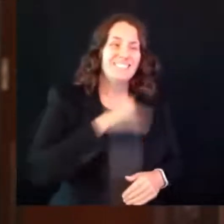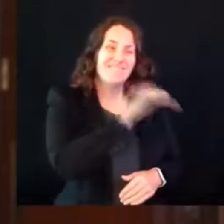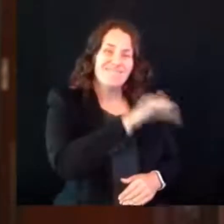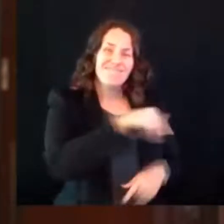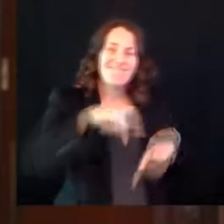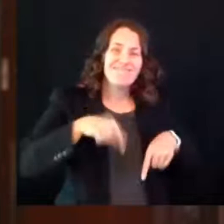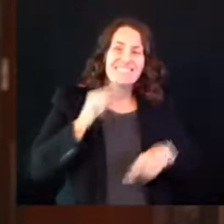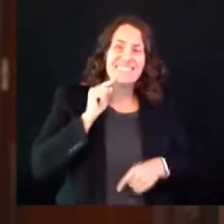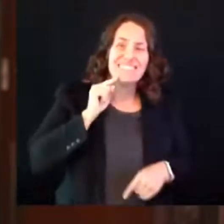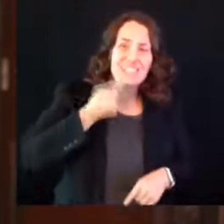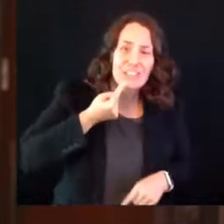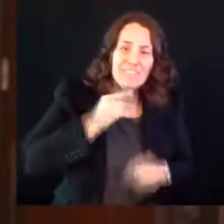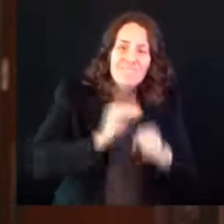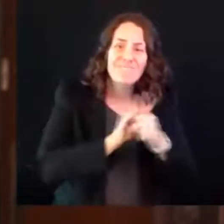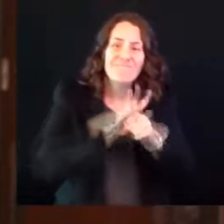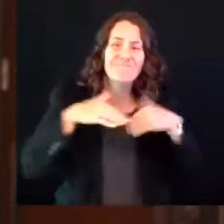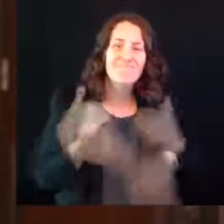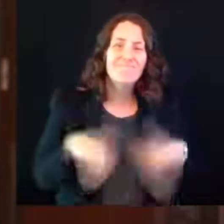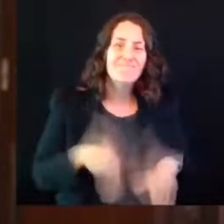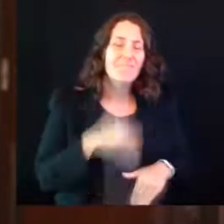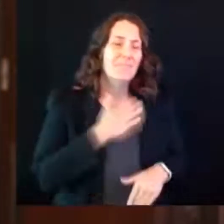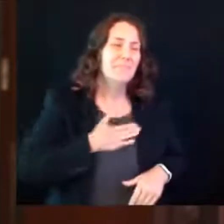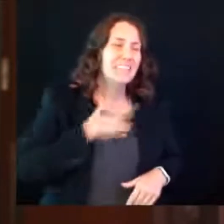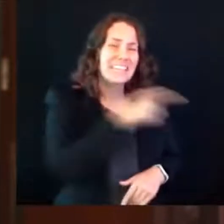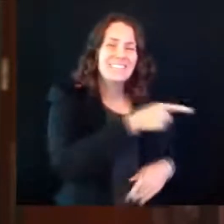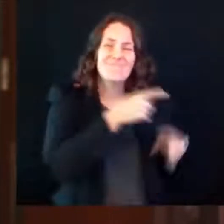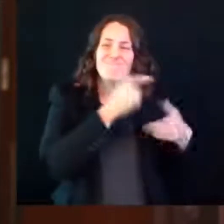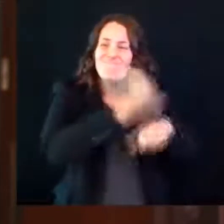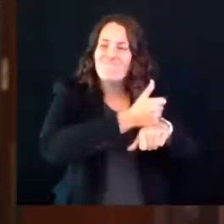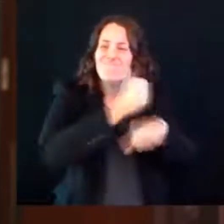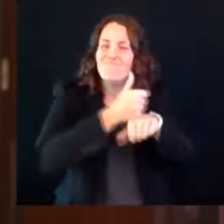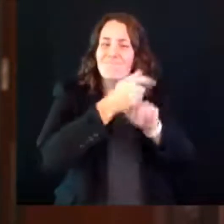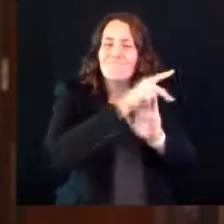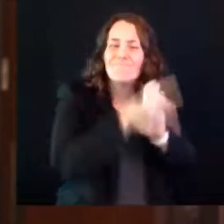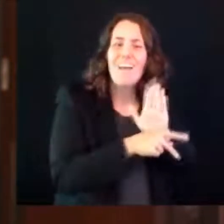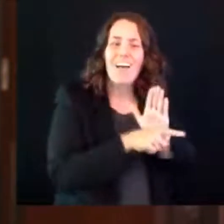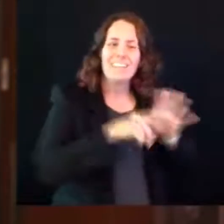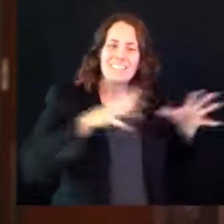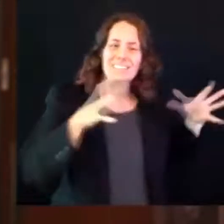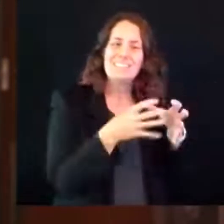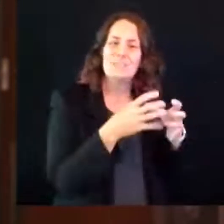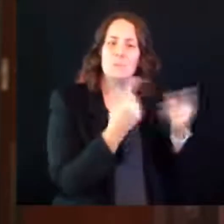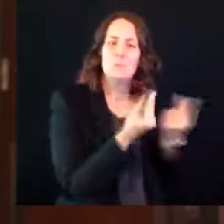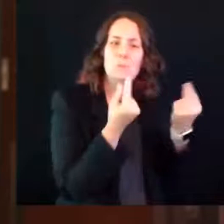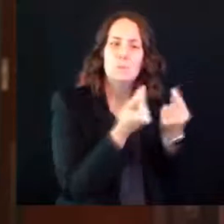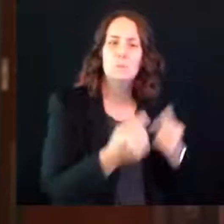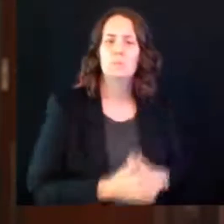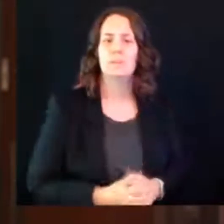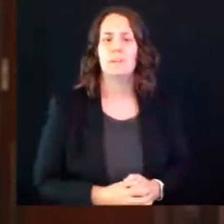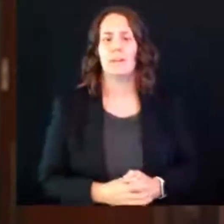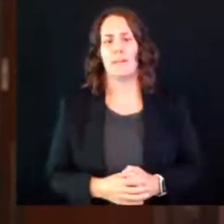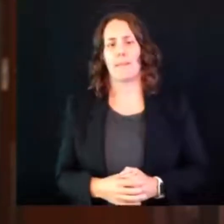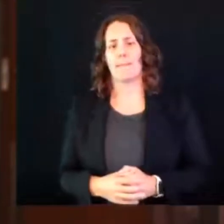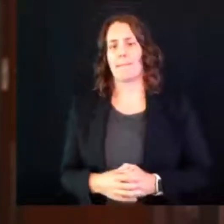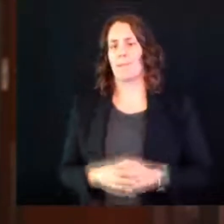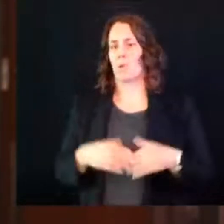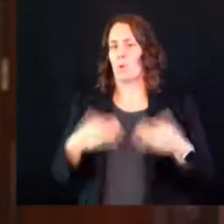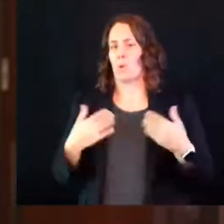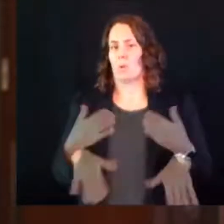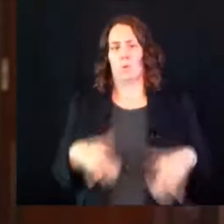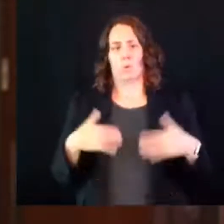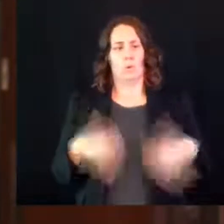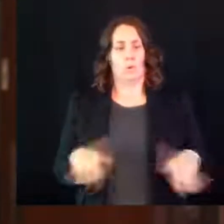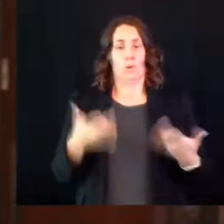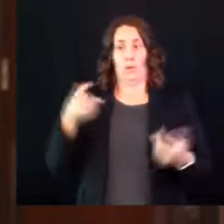hospitals, healthcare workers, and health systems is a drastic understatement. There's no other way to say it.